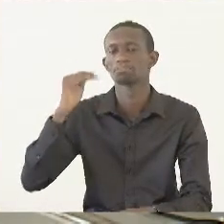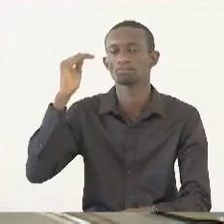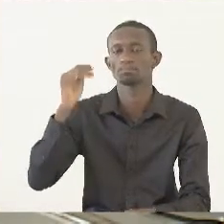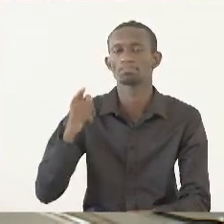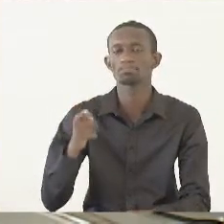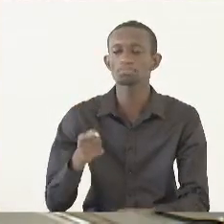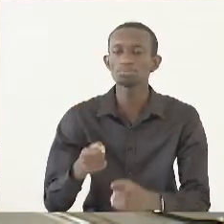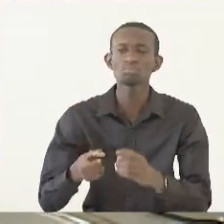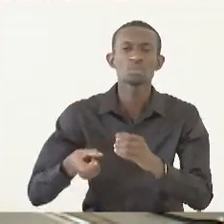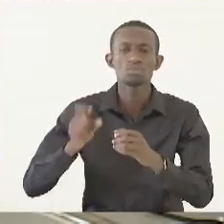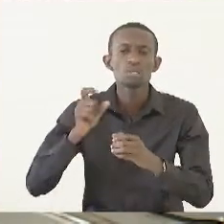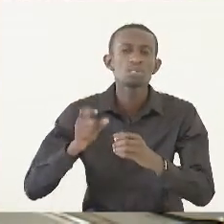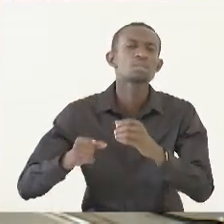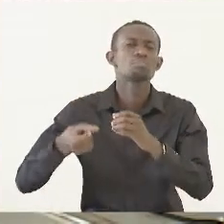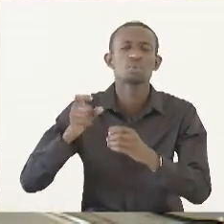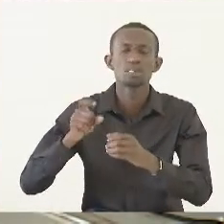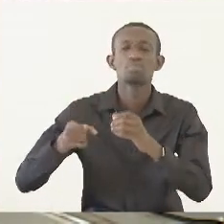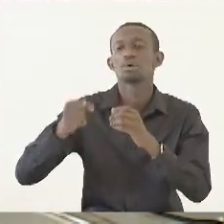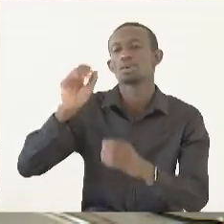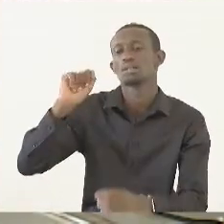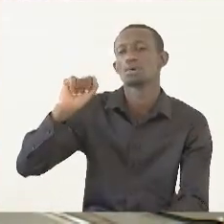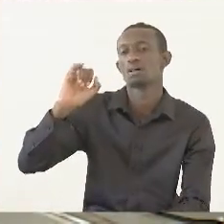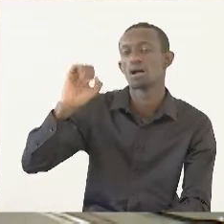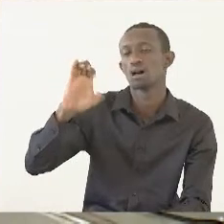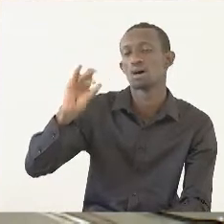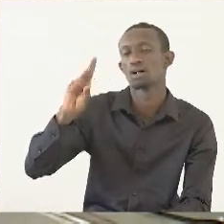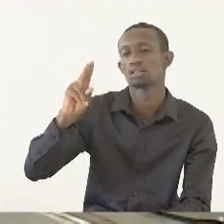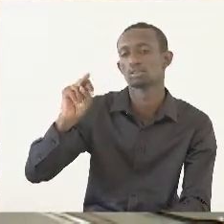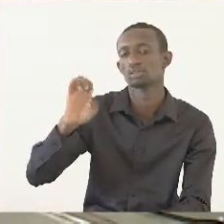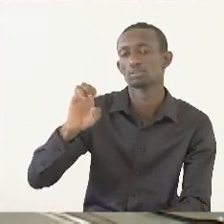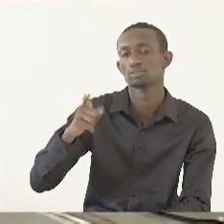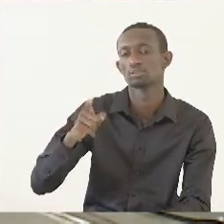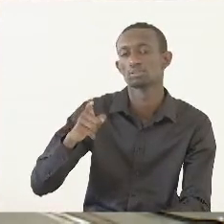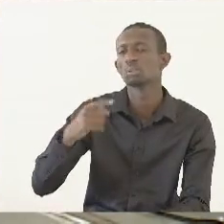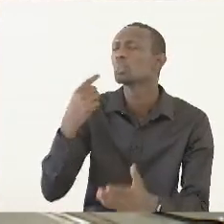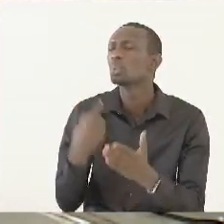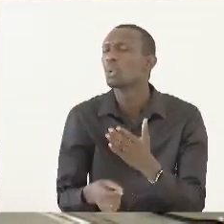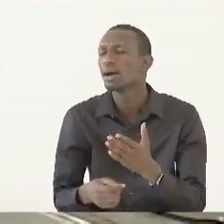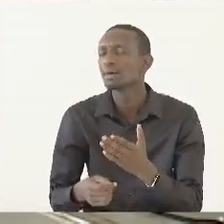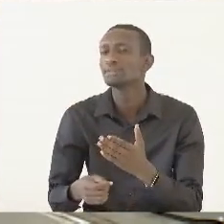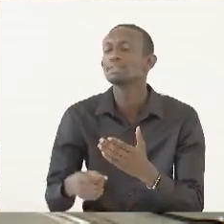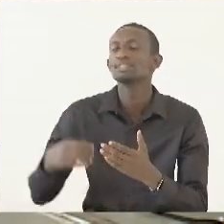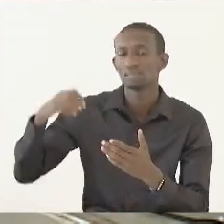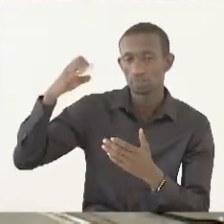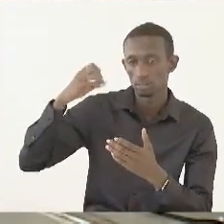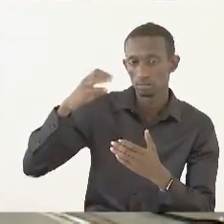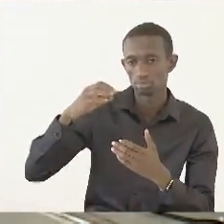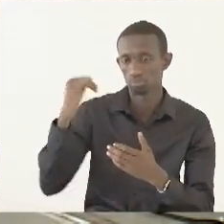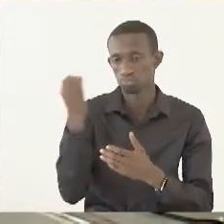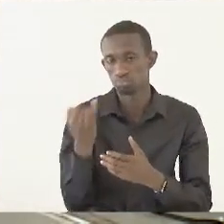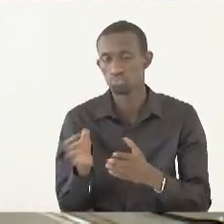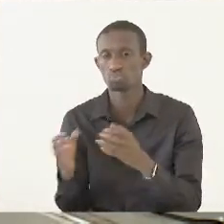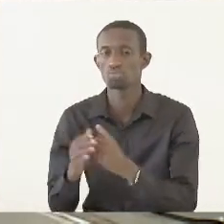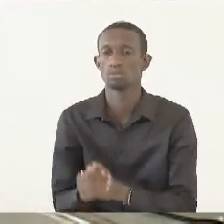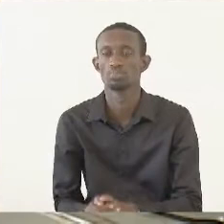the acidity. What increases the acidity? Electron withdrawing groups. What reduces